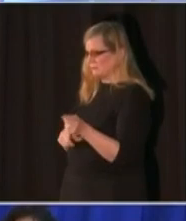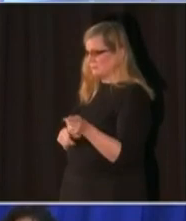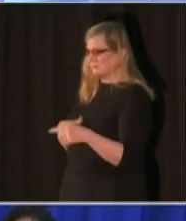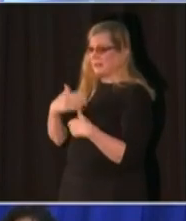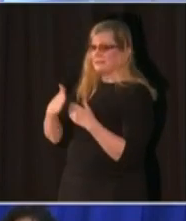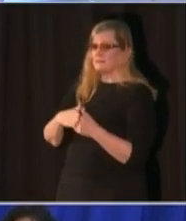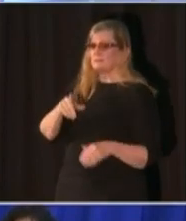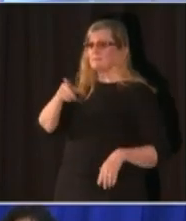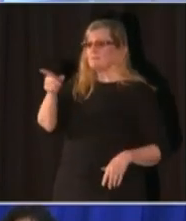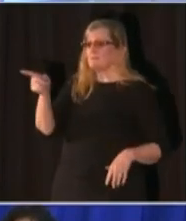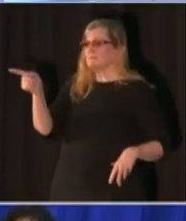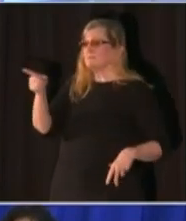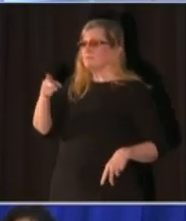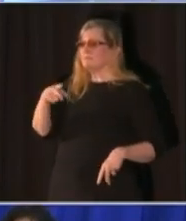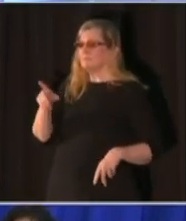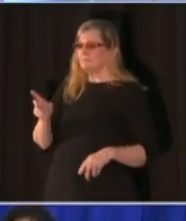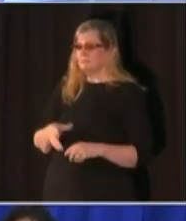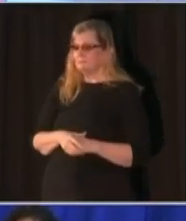Yes.